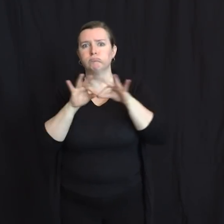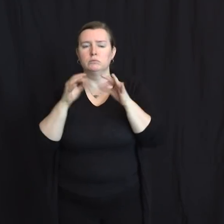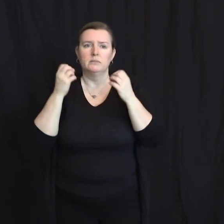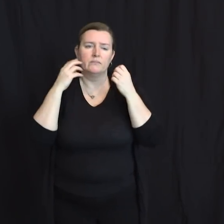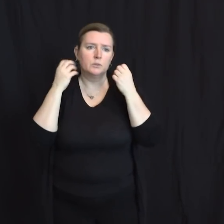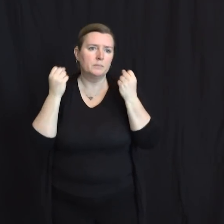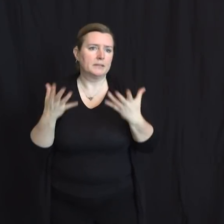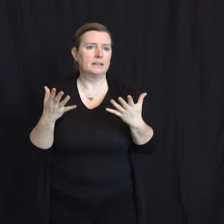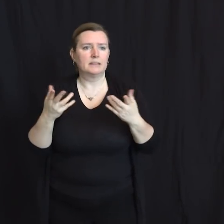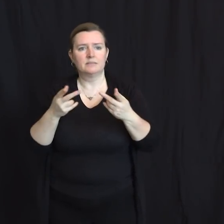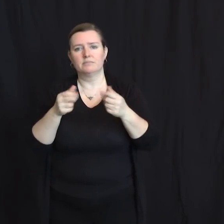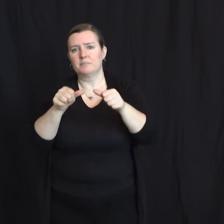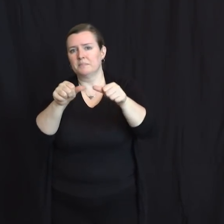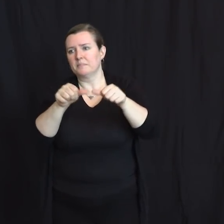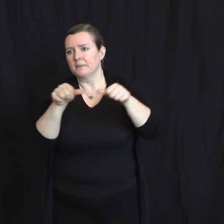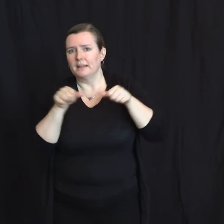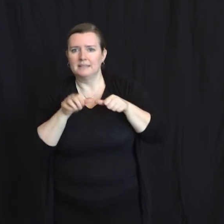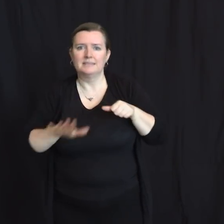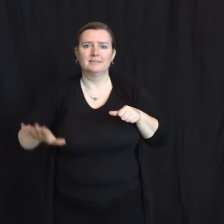you. Thank you.